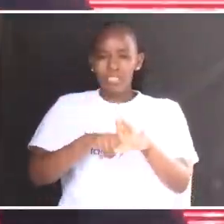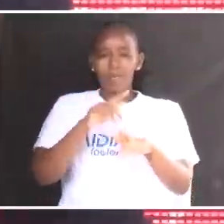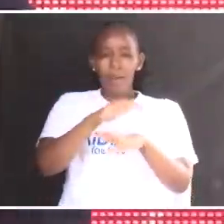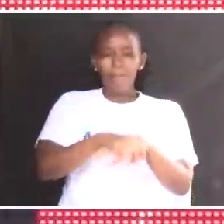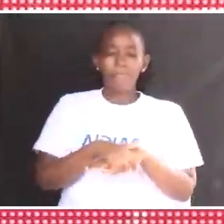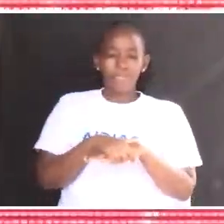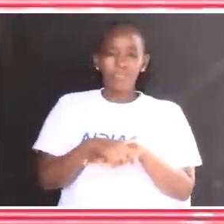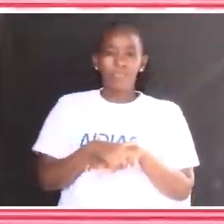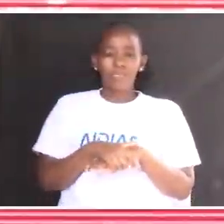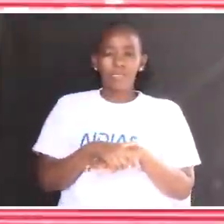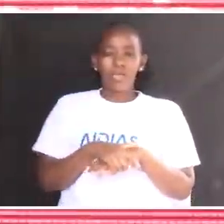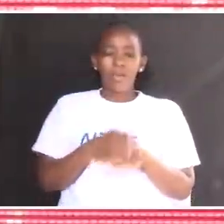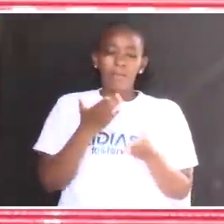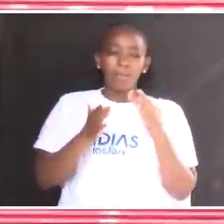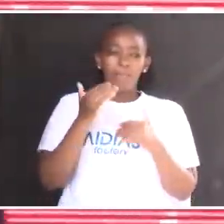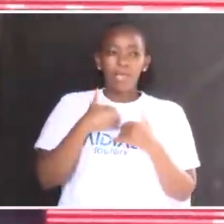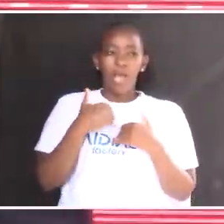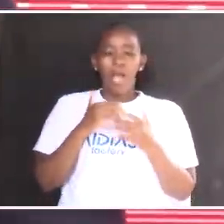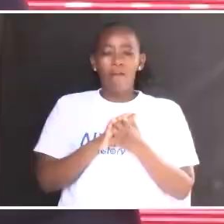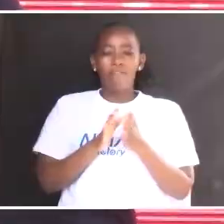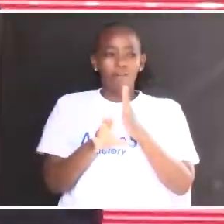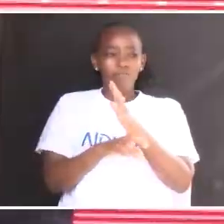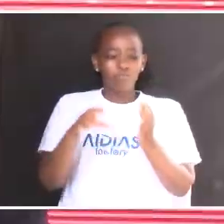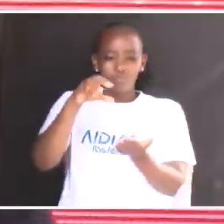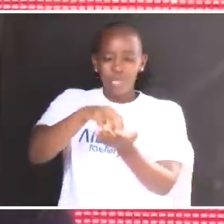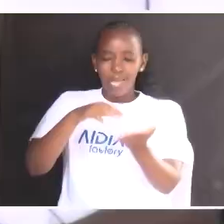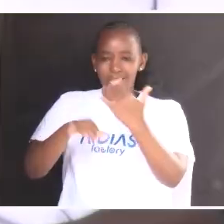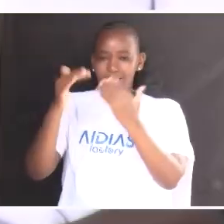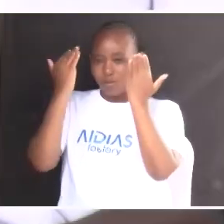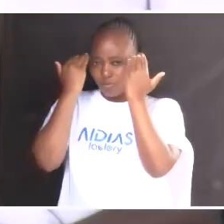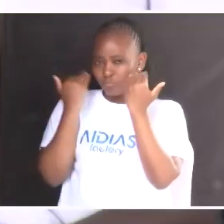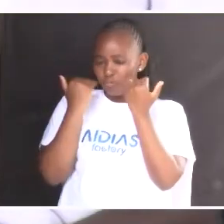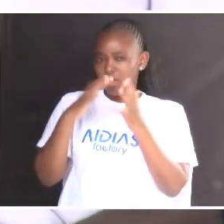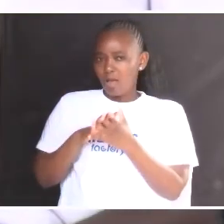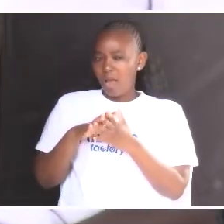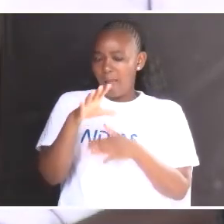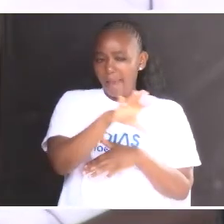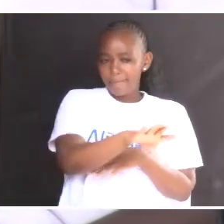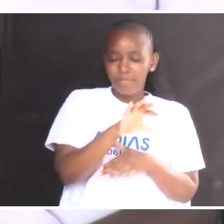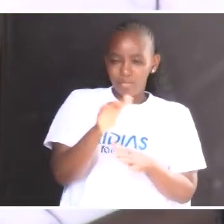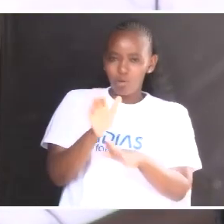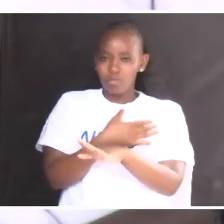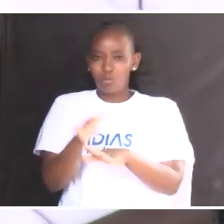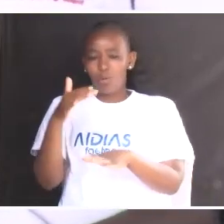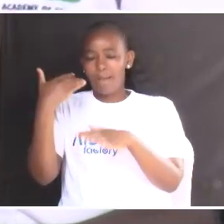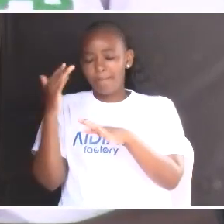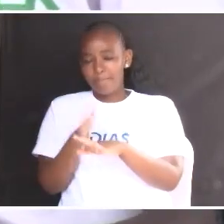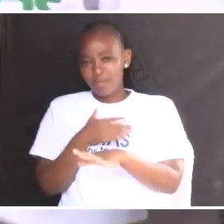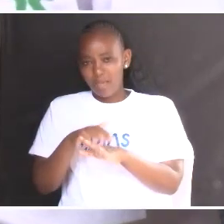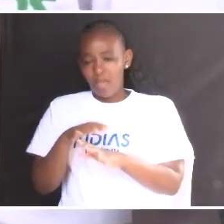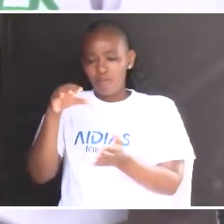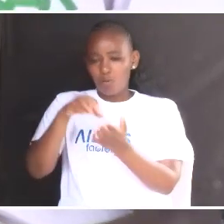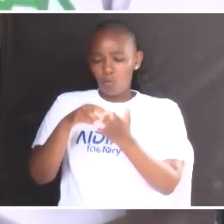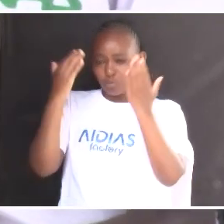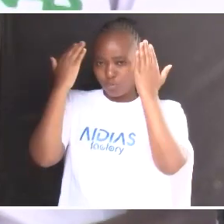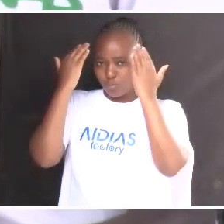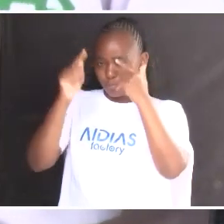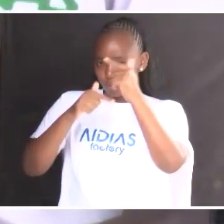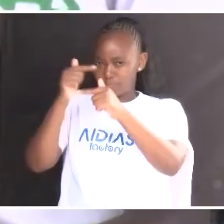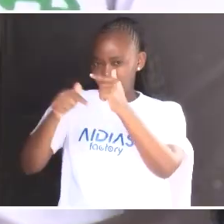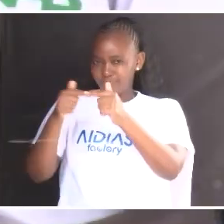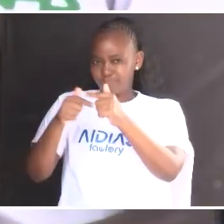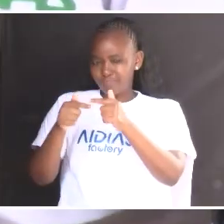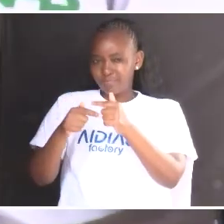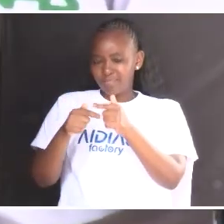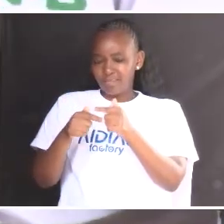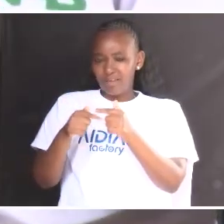have, assume niko na an infringement case kotini. Niende nichukue wimbo yako, niende nicheze before a court proceeding. There is no infringement